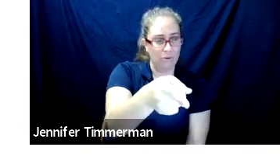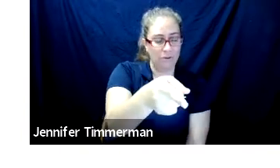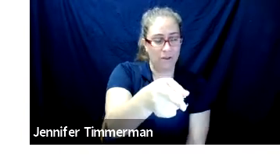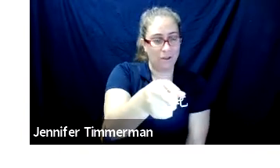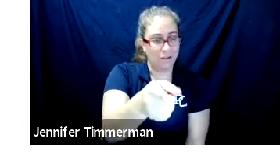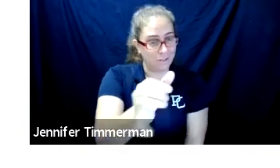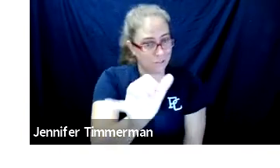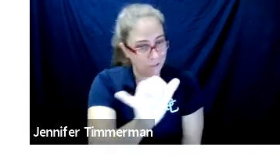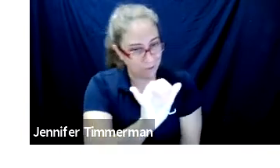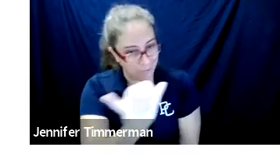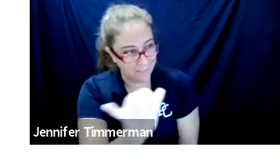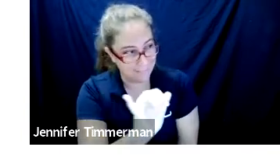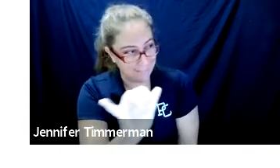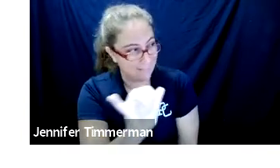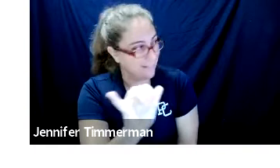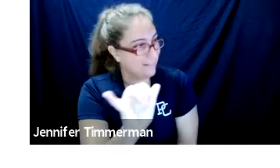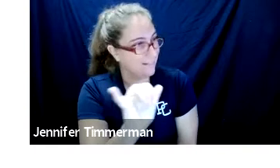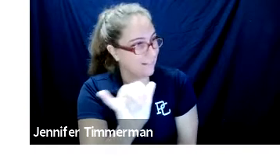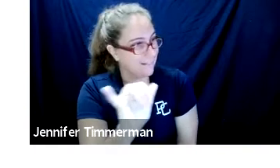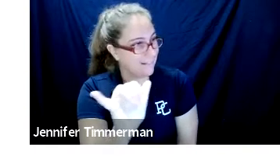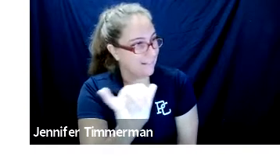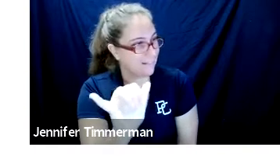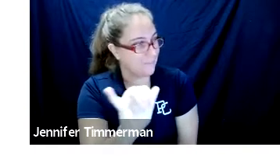you too.